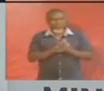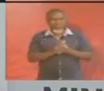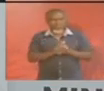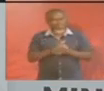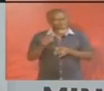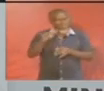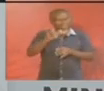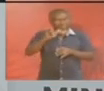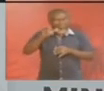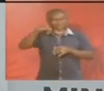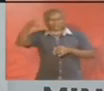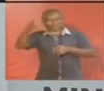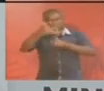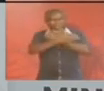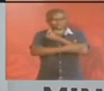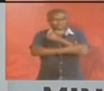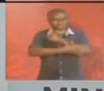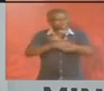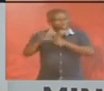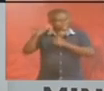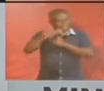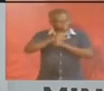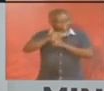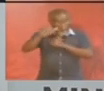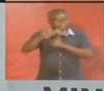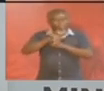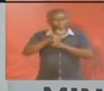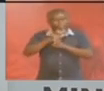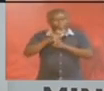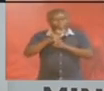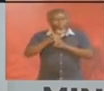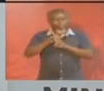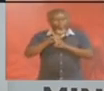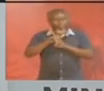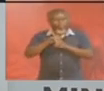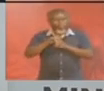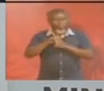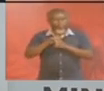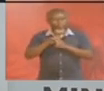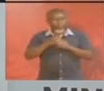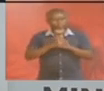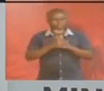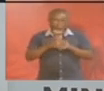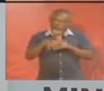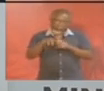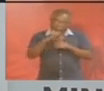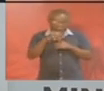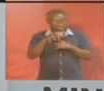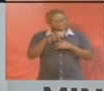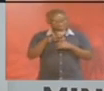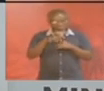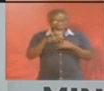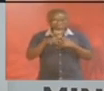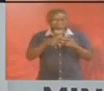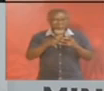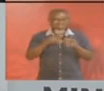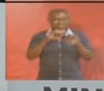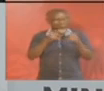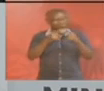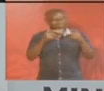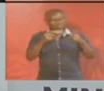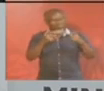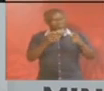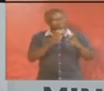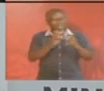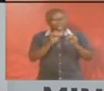and the phase 4 ongoing trials. So more or less they have been mild to the most part. I haven't